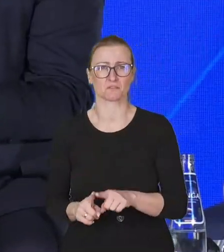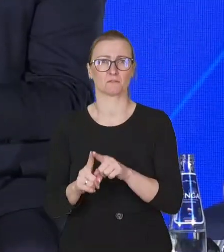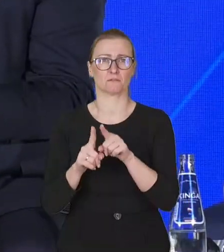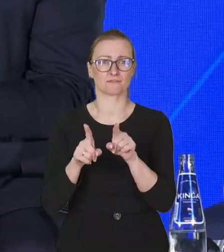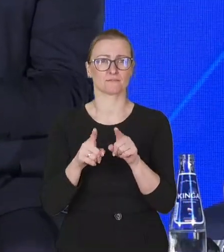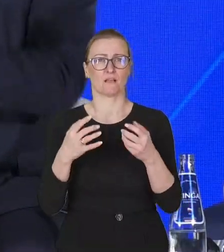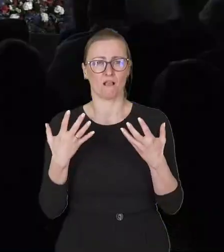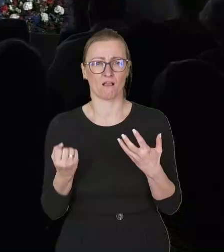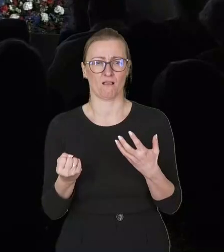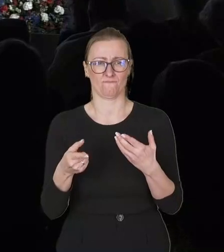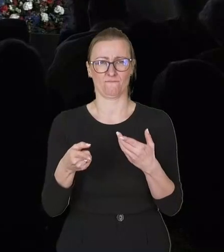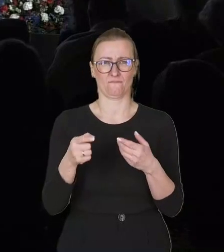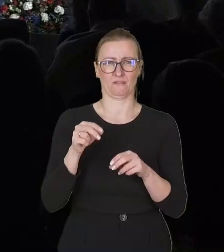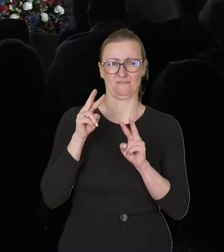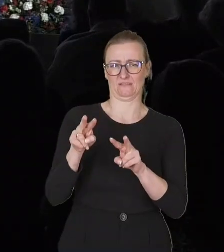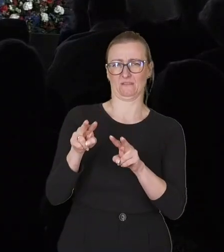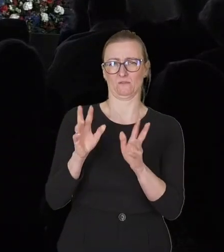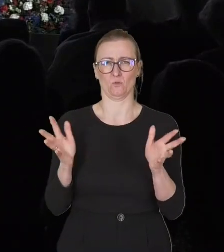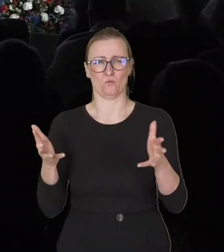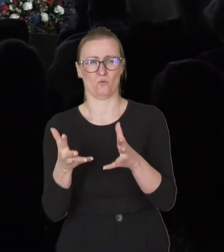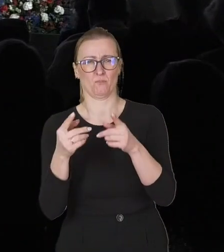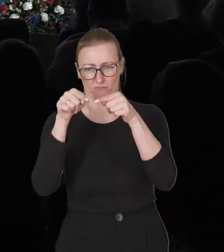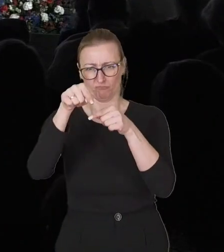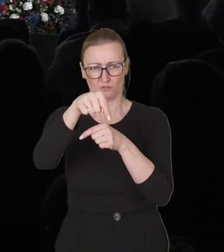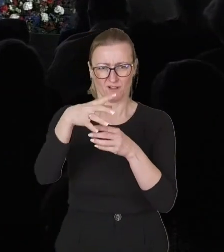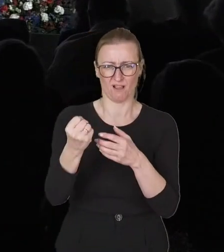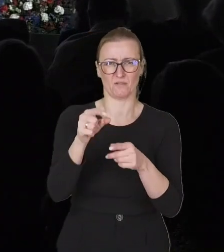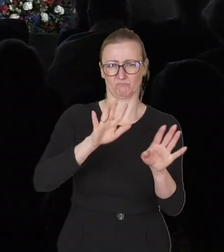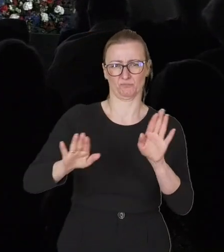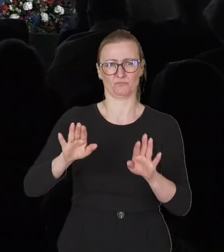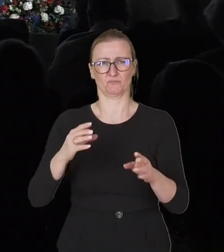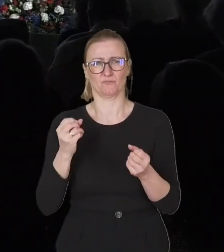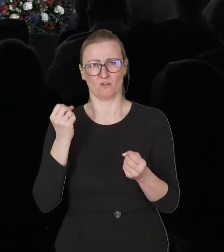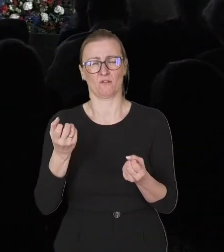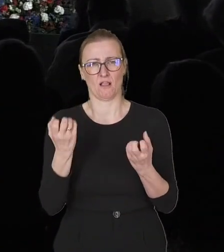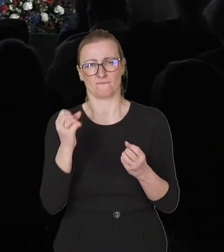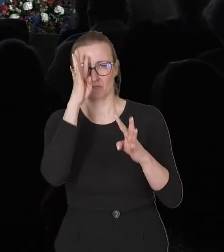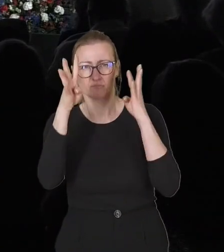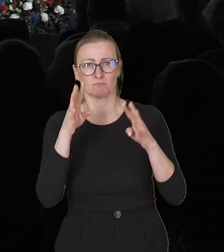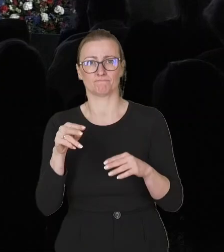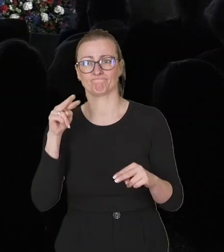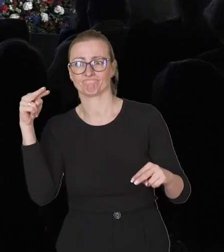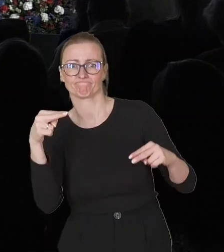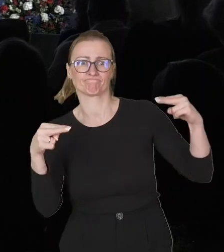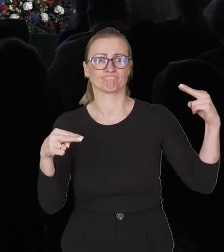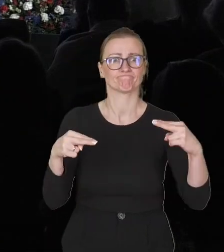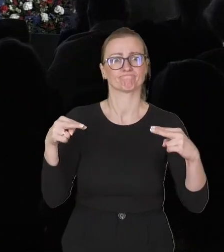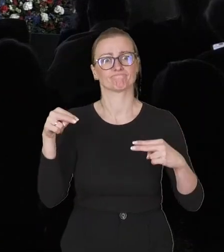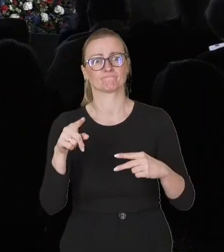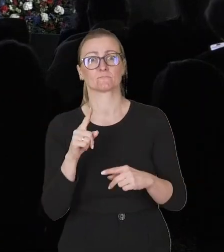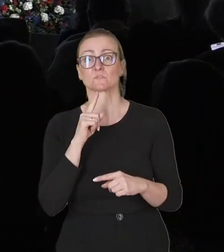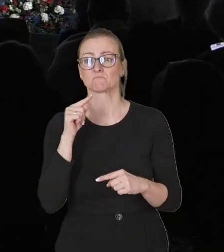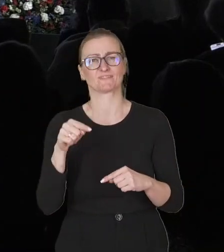the changes. The external threats, starting with the war, real, full-scale war, which is happening